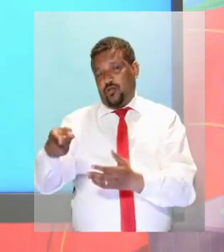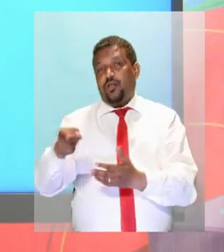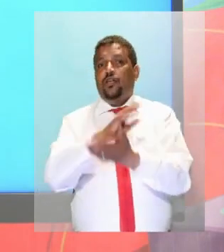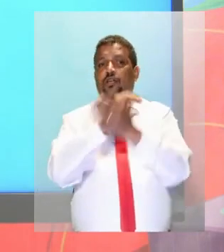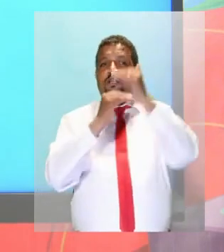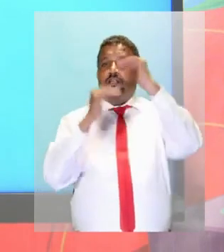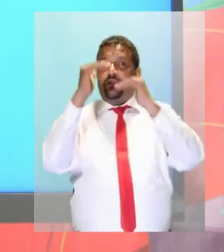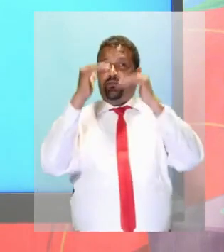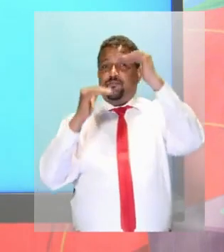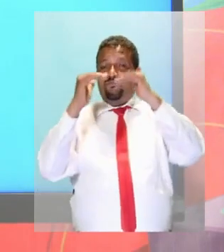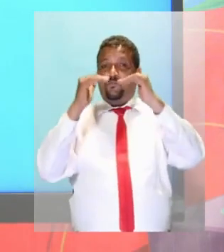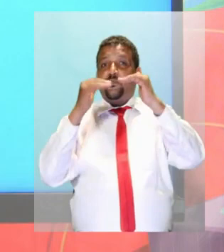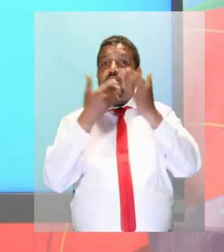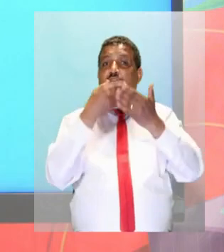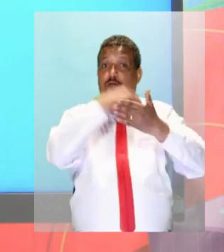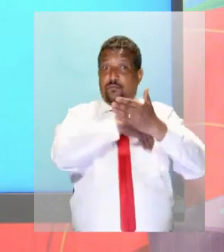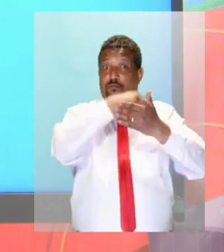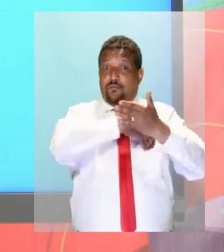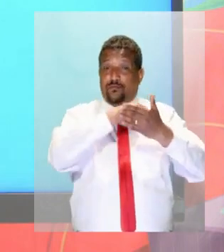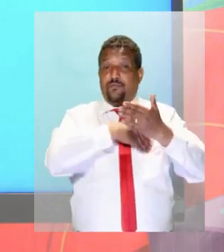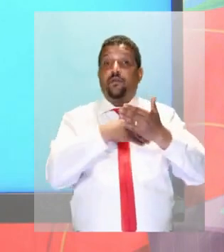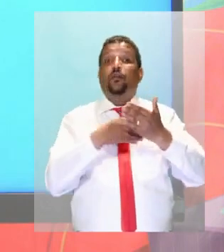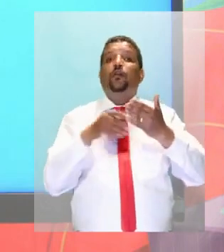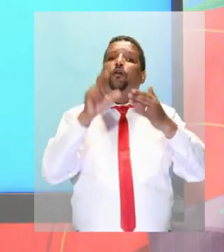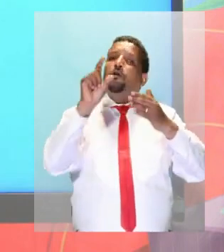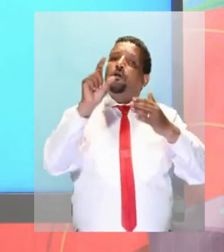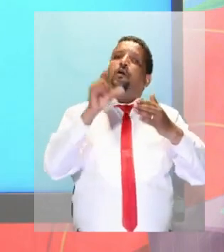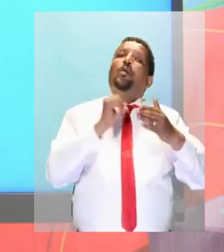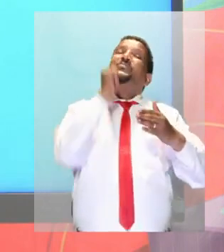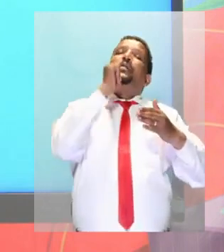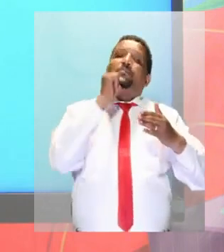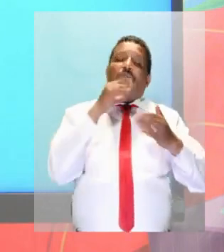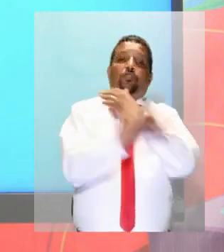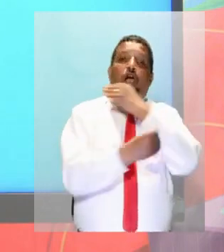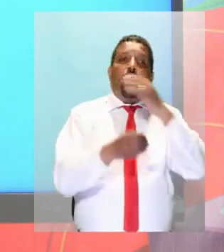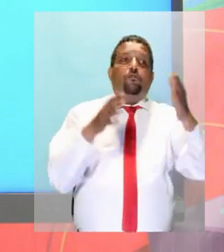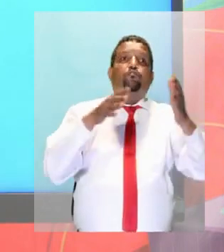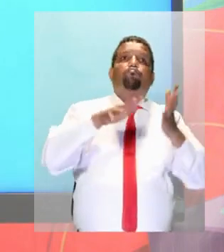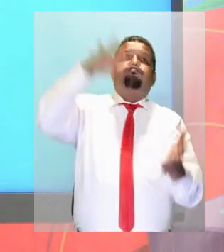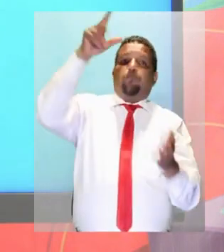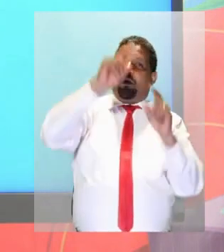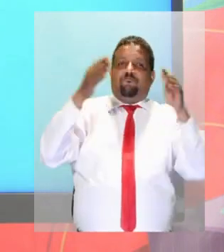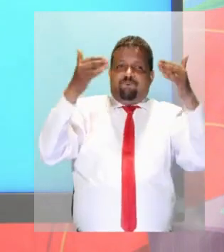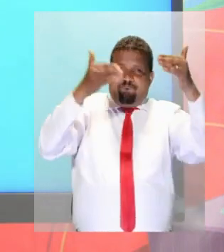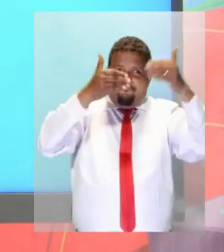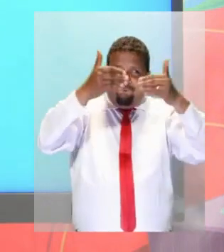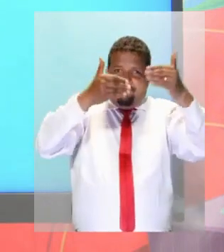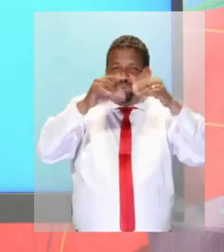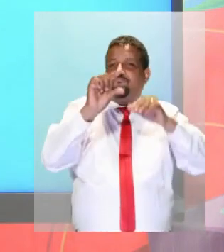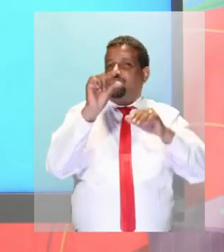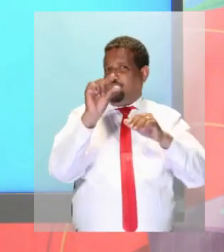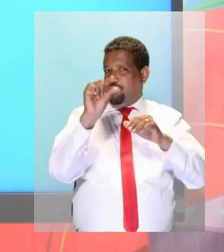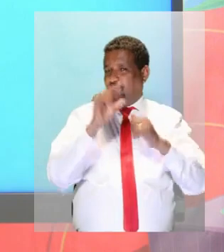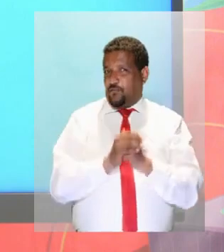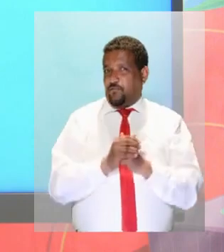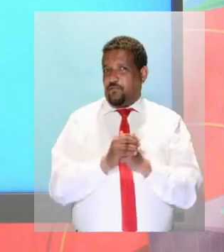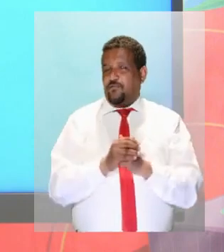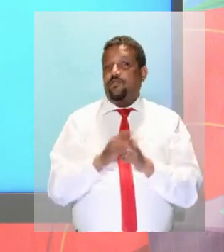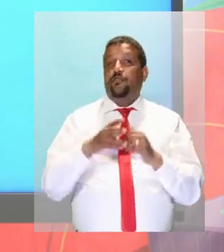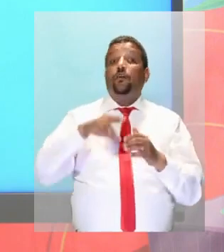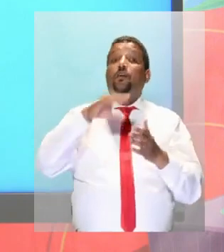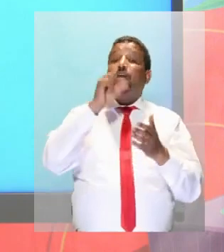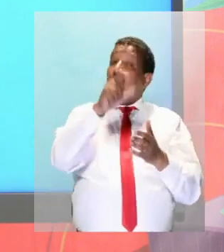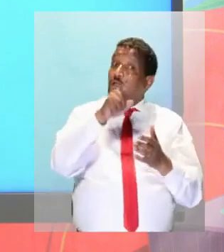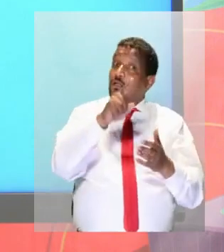means the gap between the poor and the rich is smaller under the command economy, but the gap between the poor and the rich is